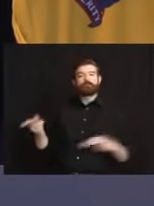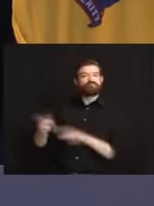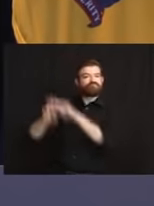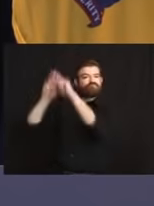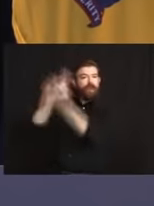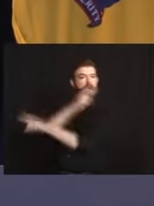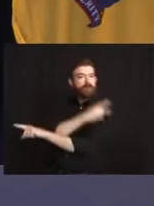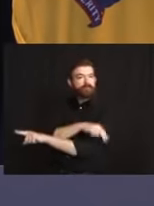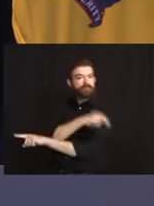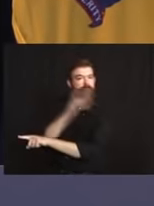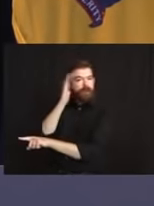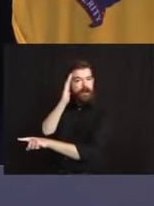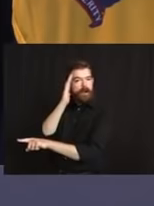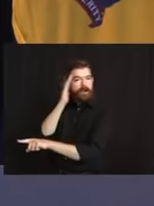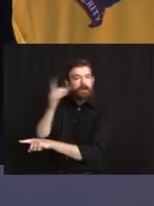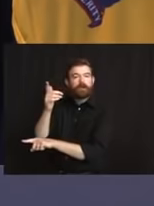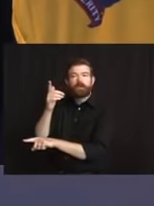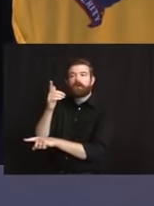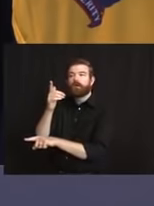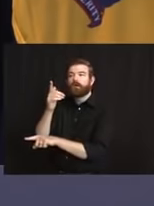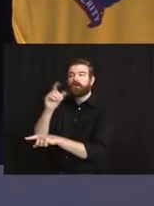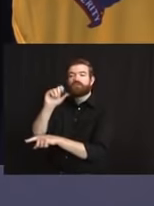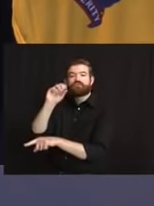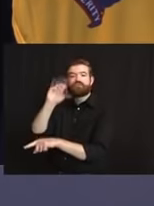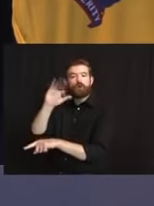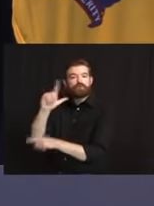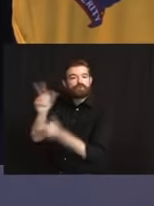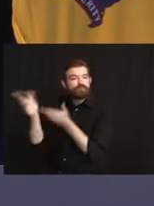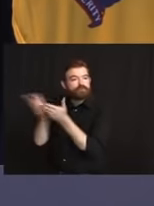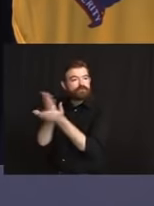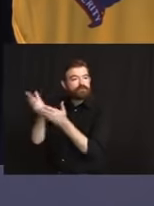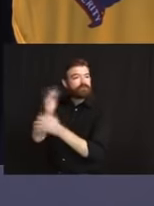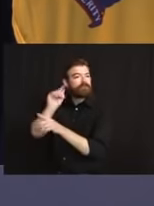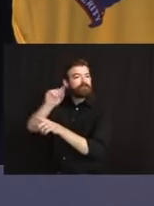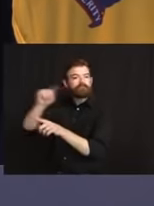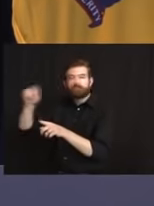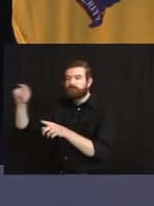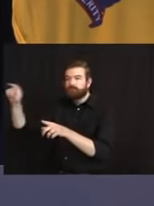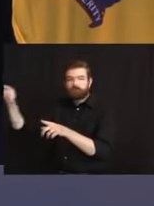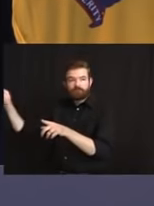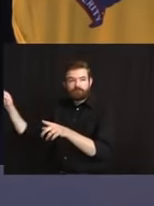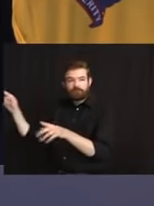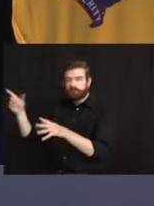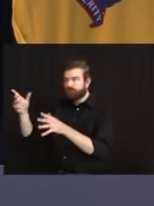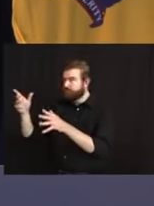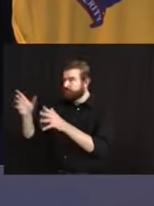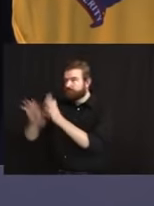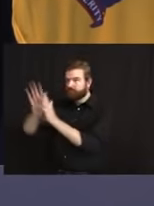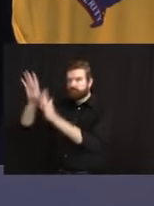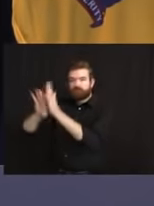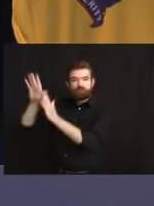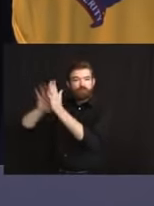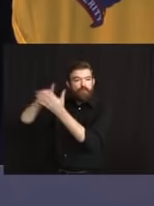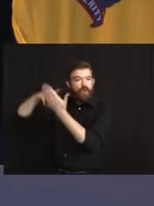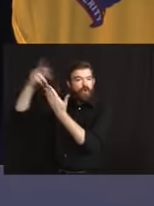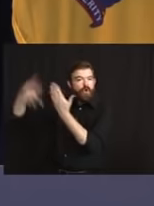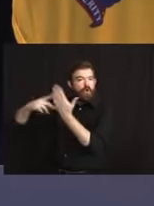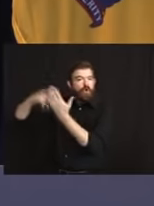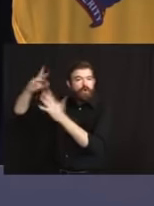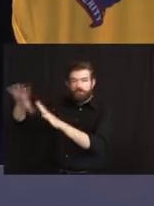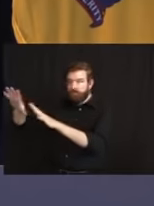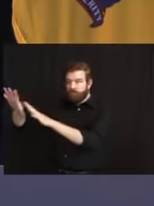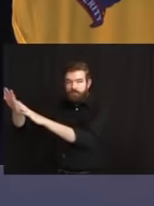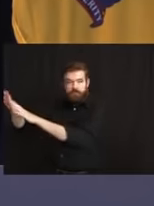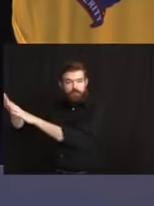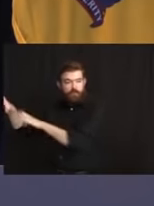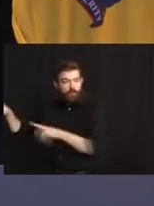more testing capacity, or that contact tracing core continuing to grow. That's another side benefit from that. Believe